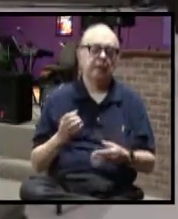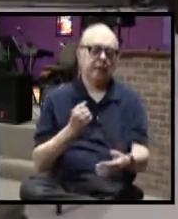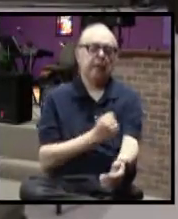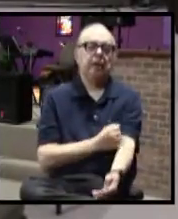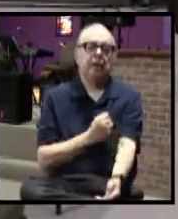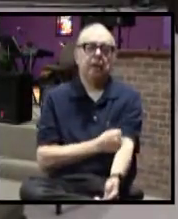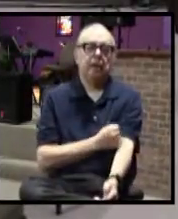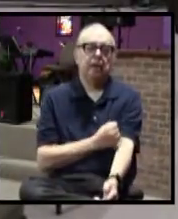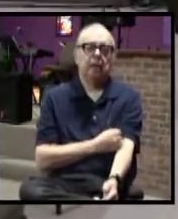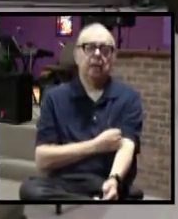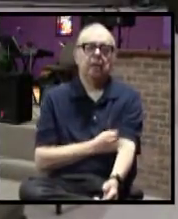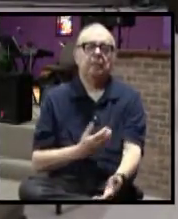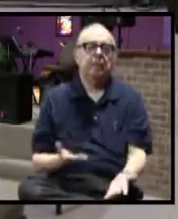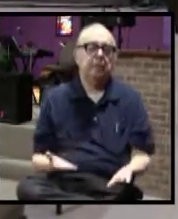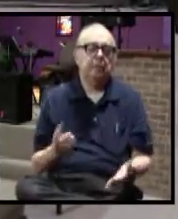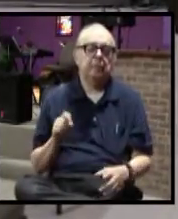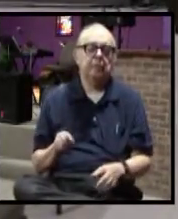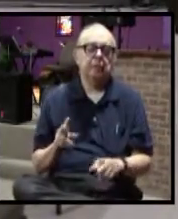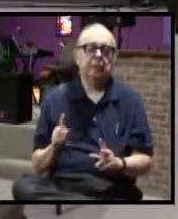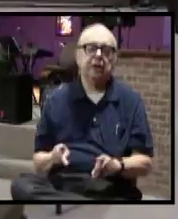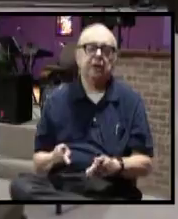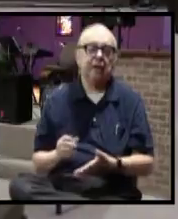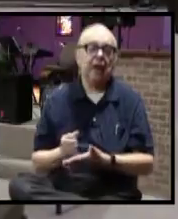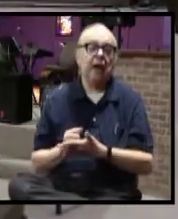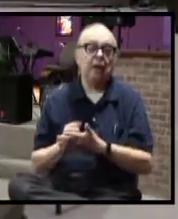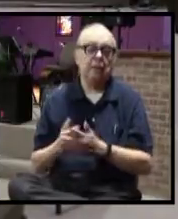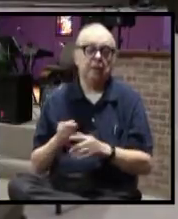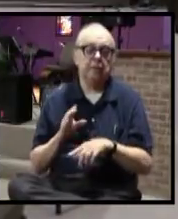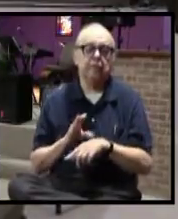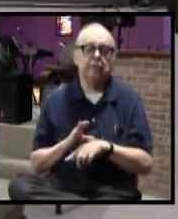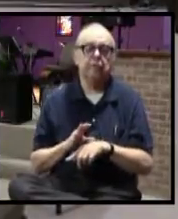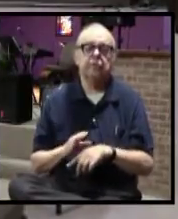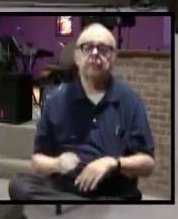You may not be a heroin addict, but you may be the biggest liar in this church.